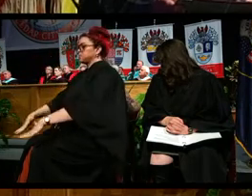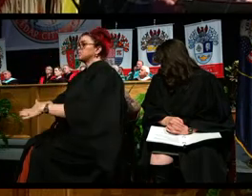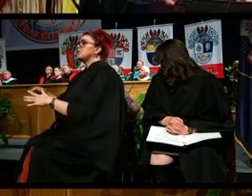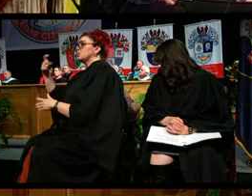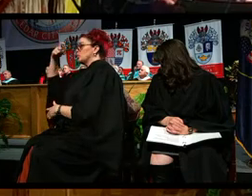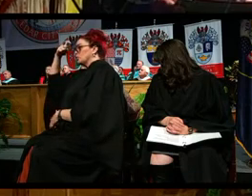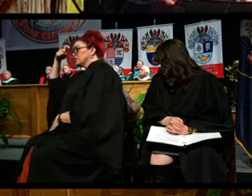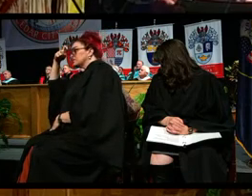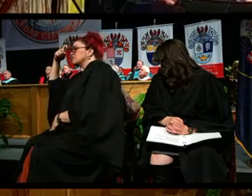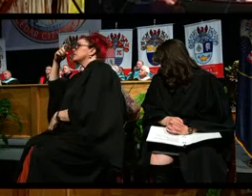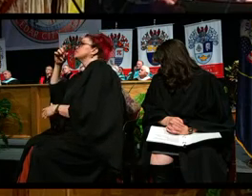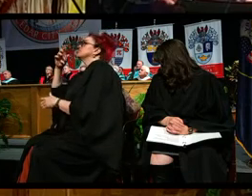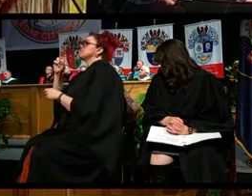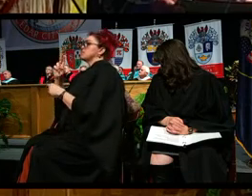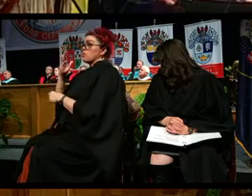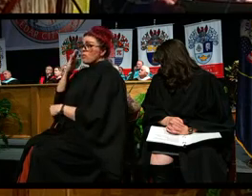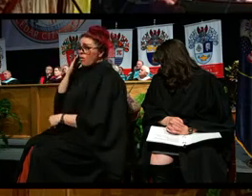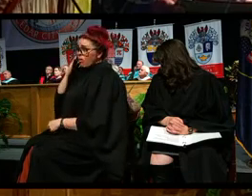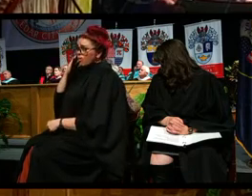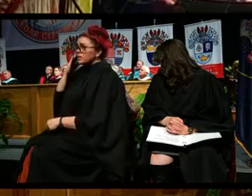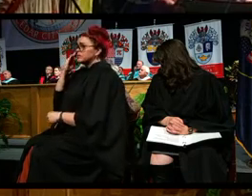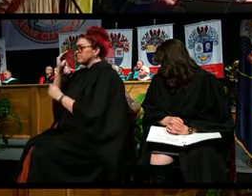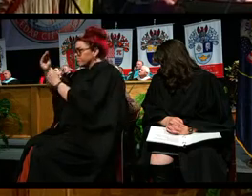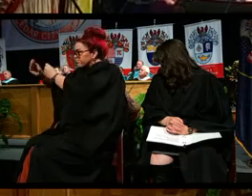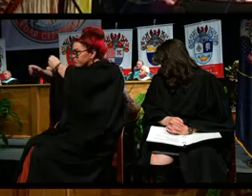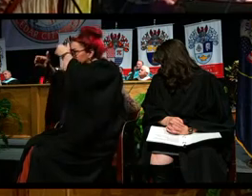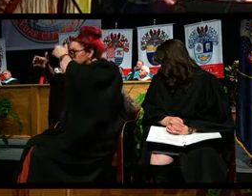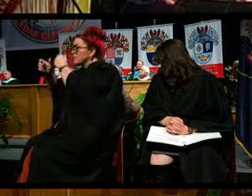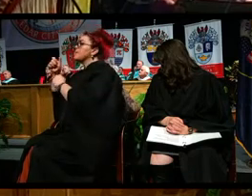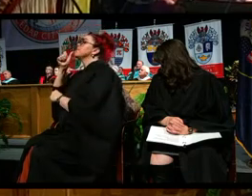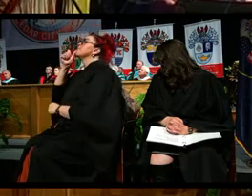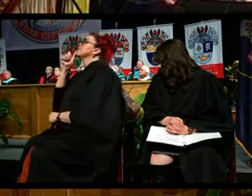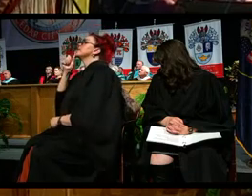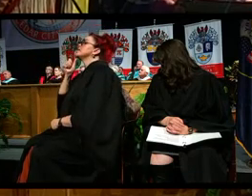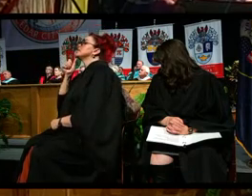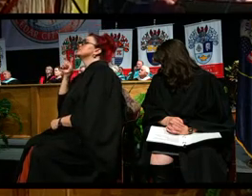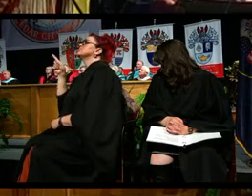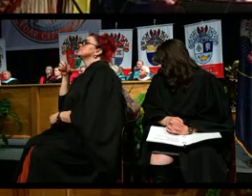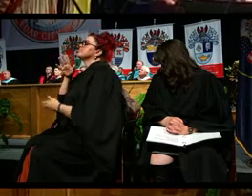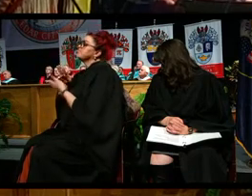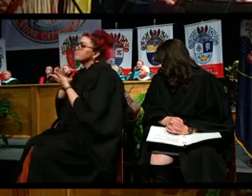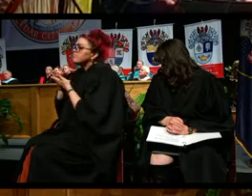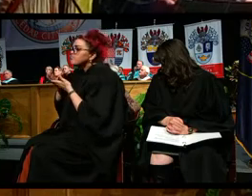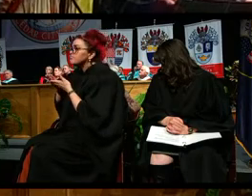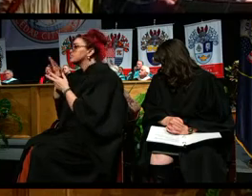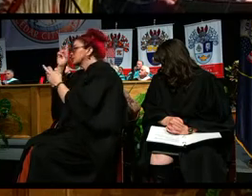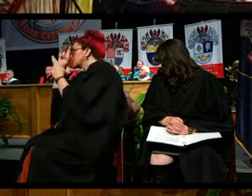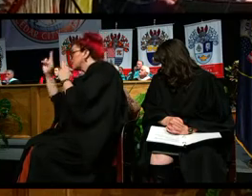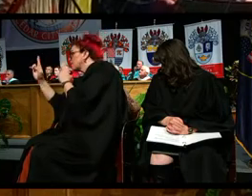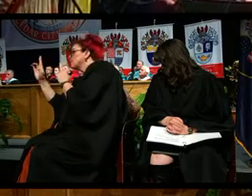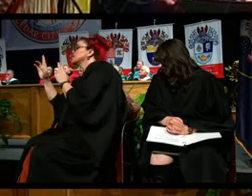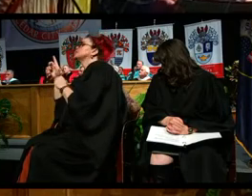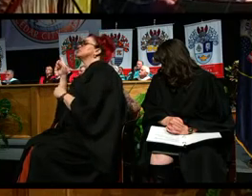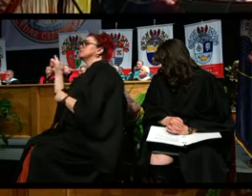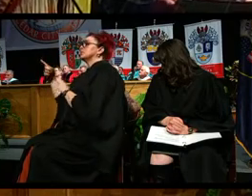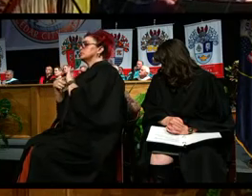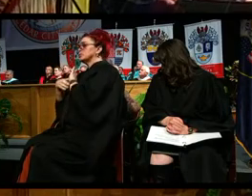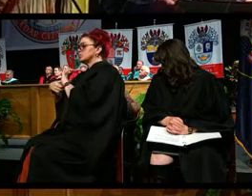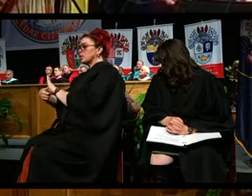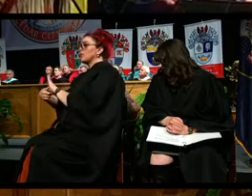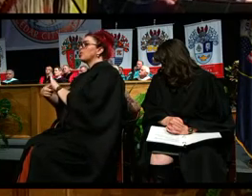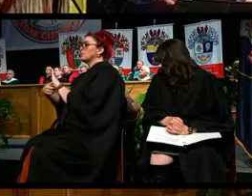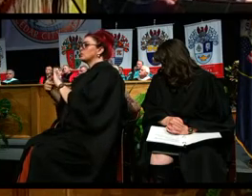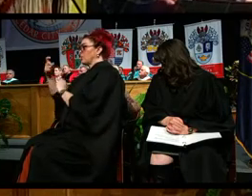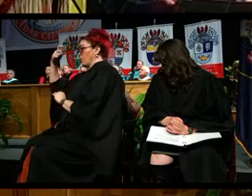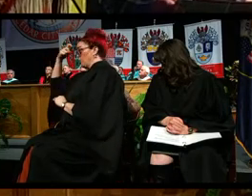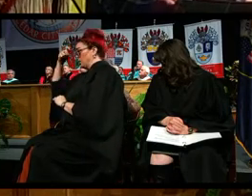wisdom, knowledge. She'll be patient. She'll be courteous and kind. She'll show the